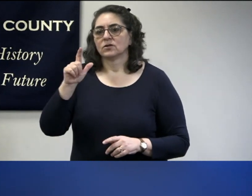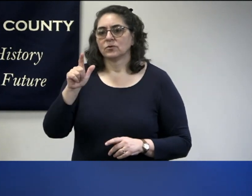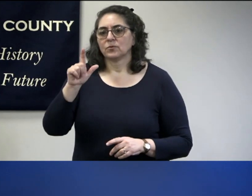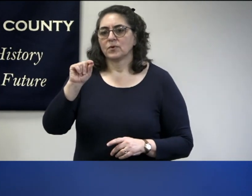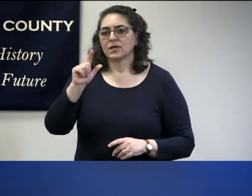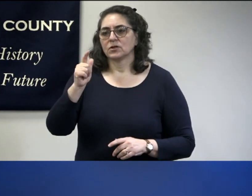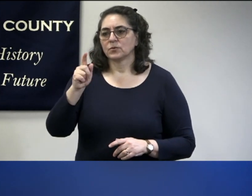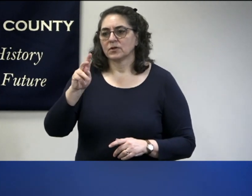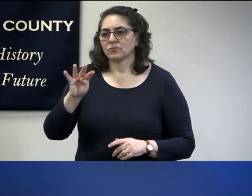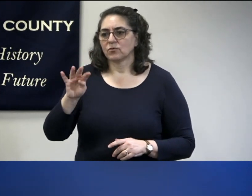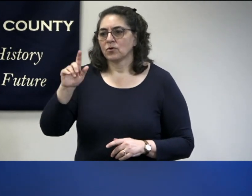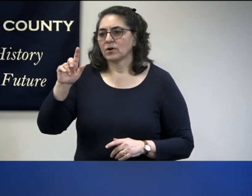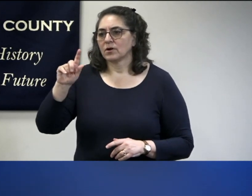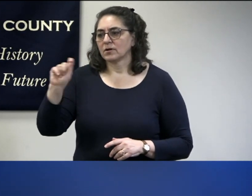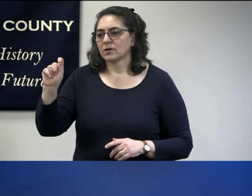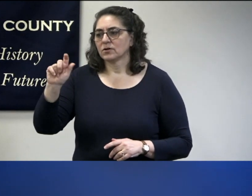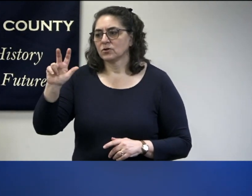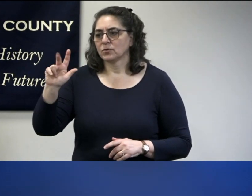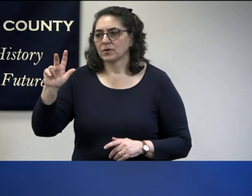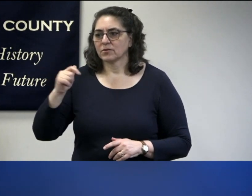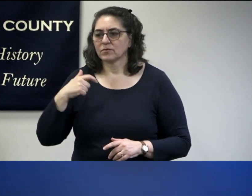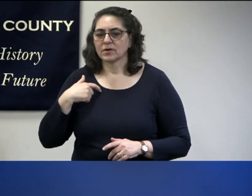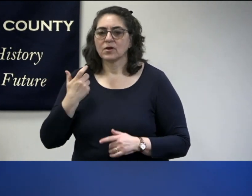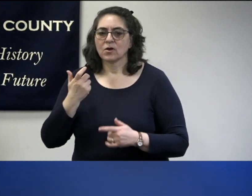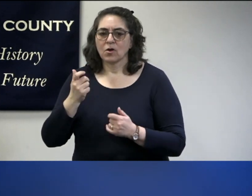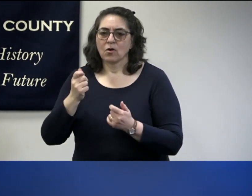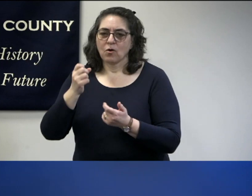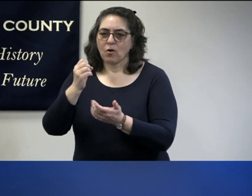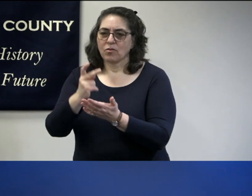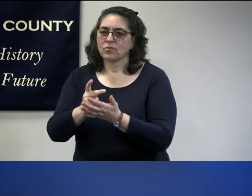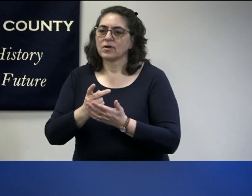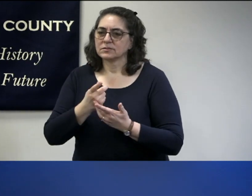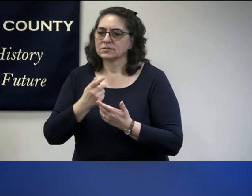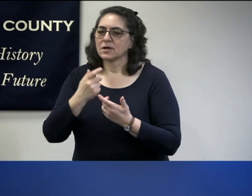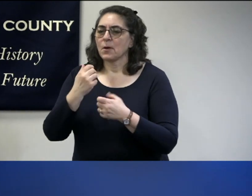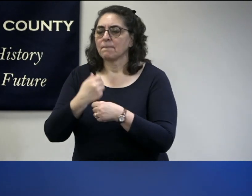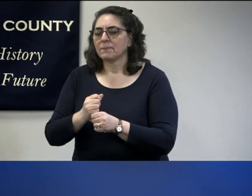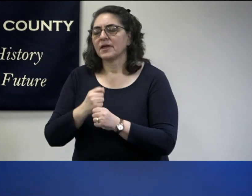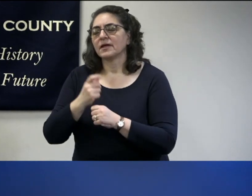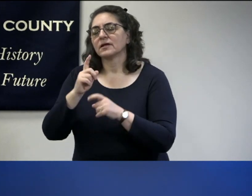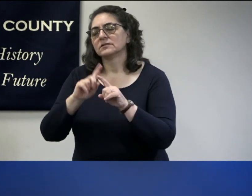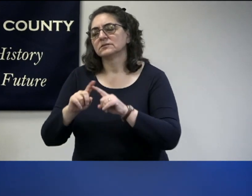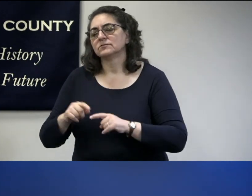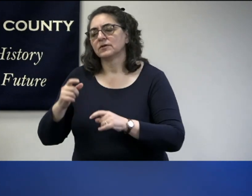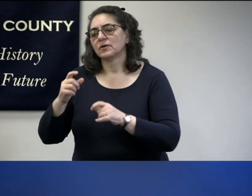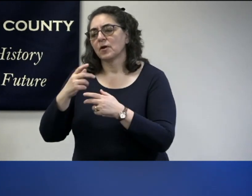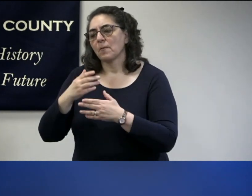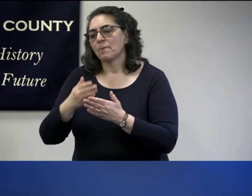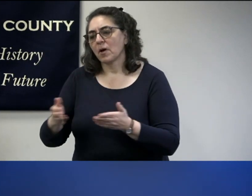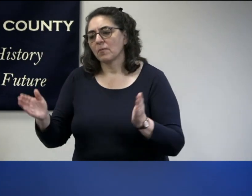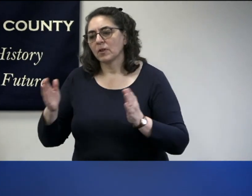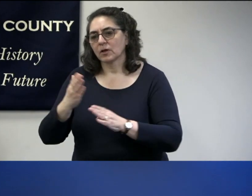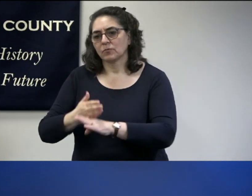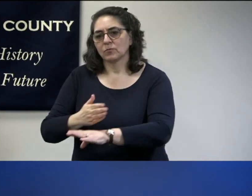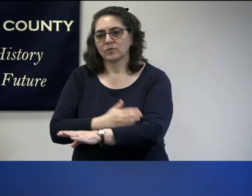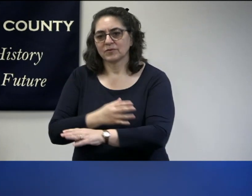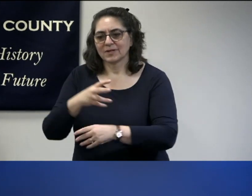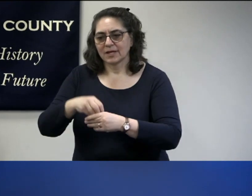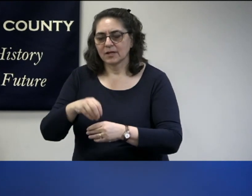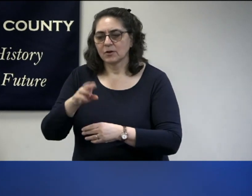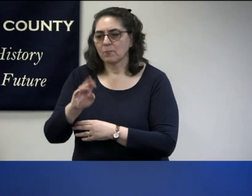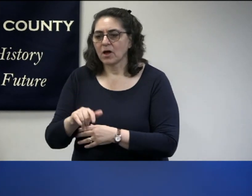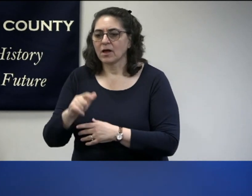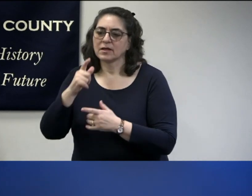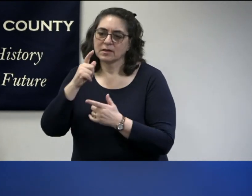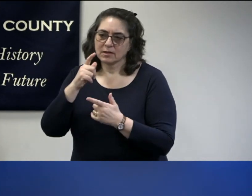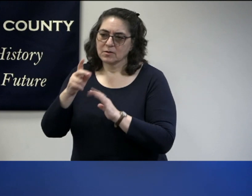2024-03. Bond ordinance to authorize the making of various public improvements in, by, and for the County of Passaic, State of New Jersey,